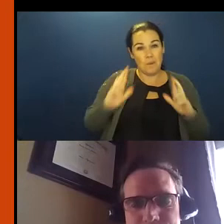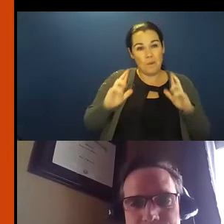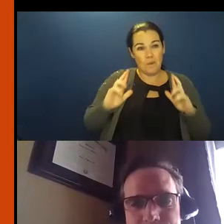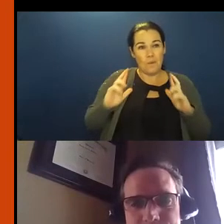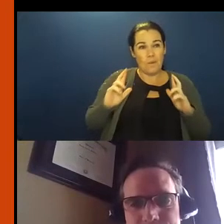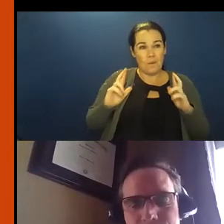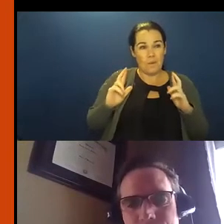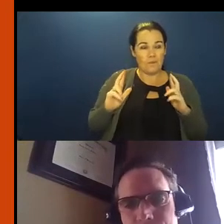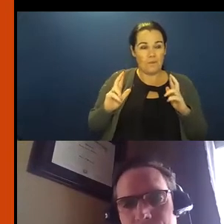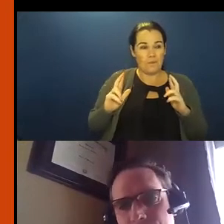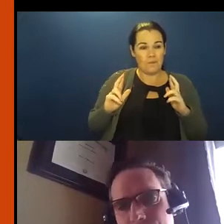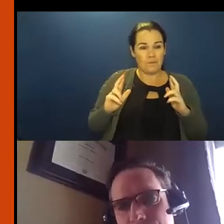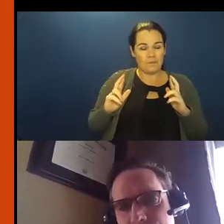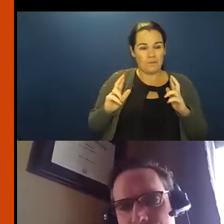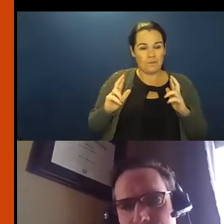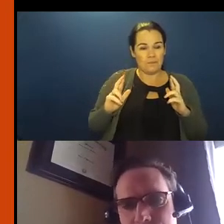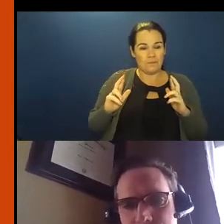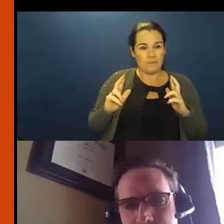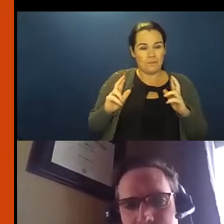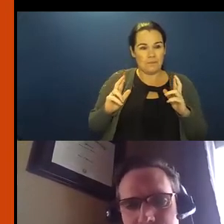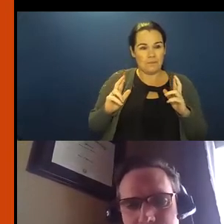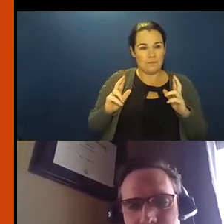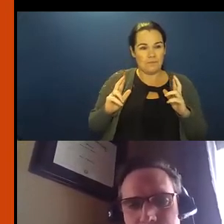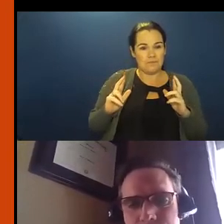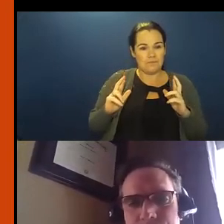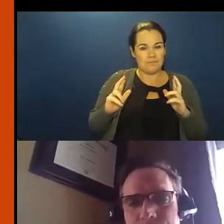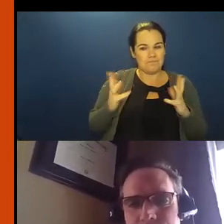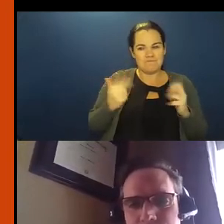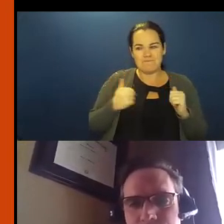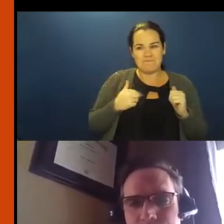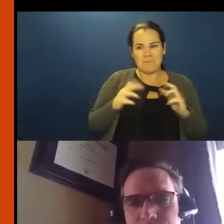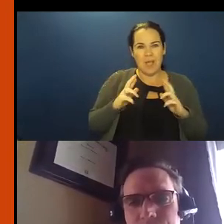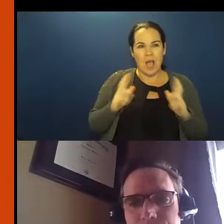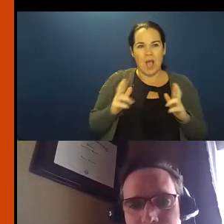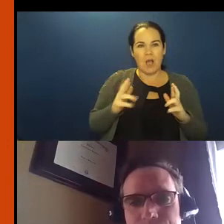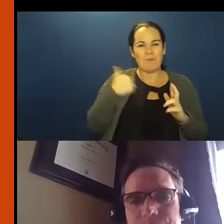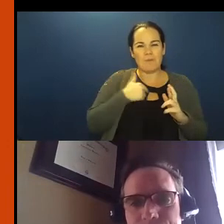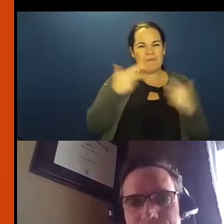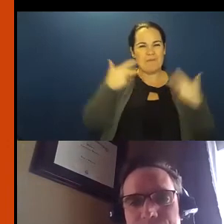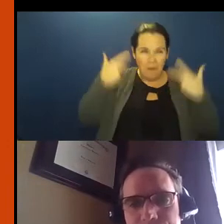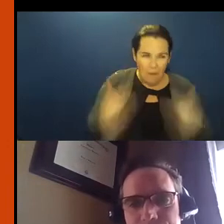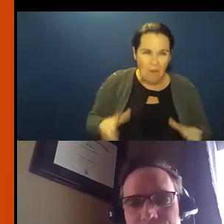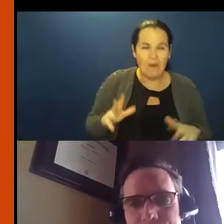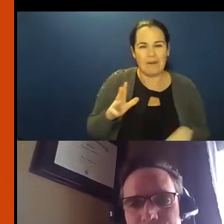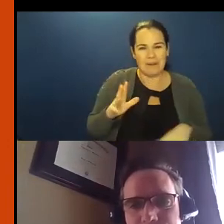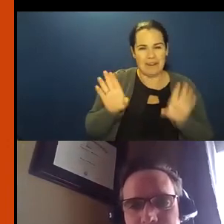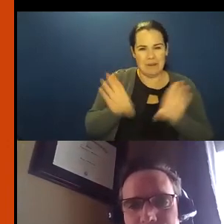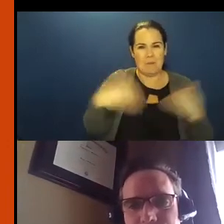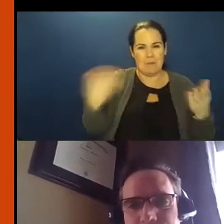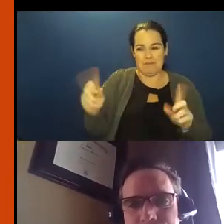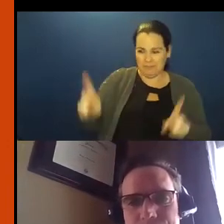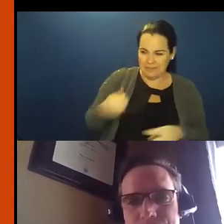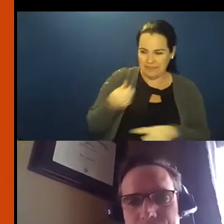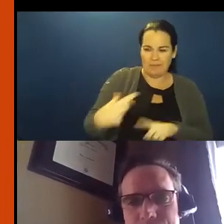of, you know, it won't be near the reopening. Hopefully it will be several months into everything being back to